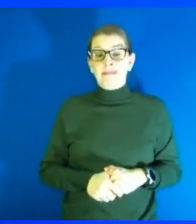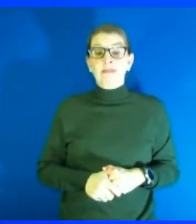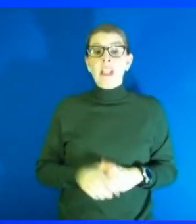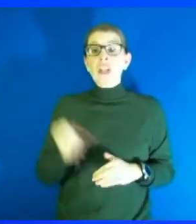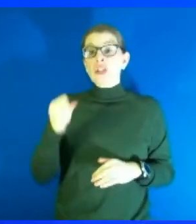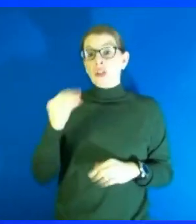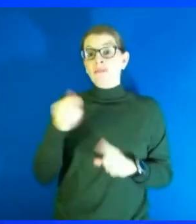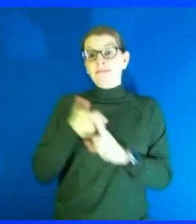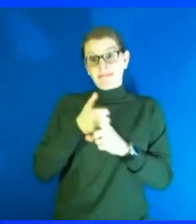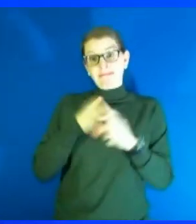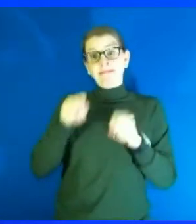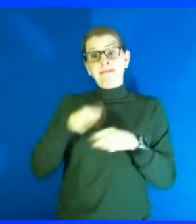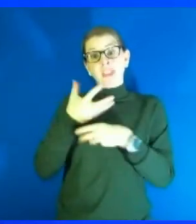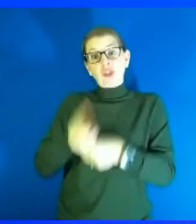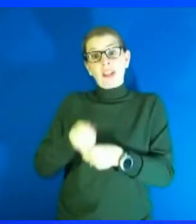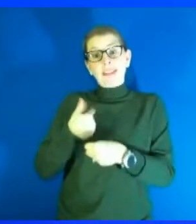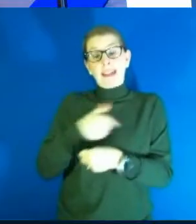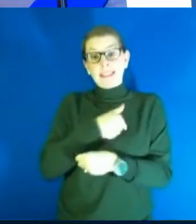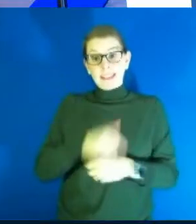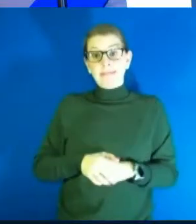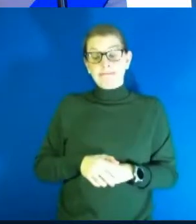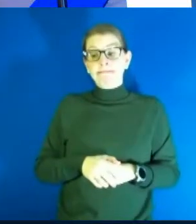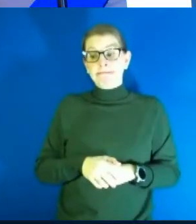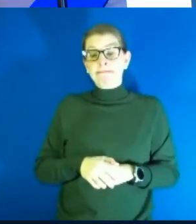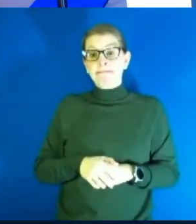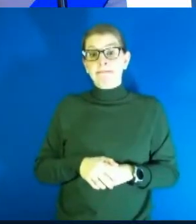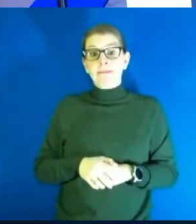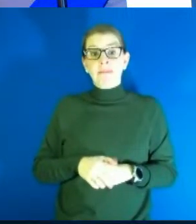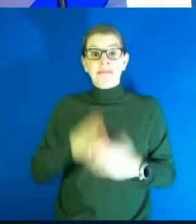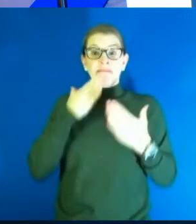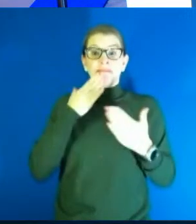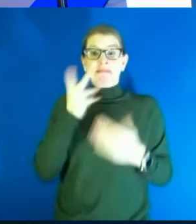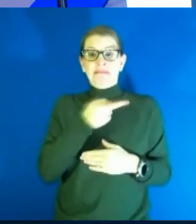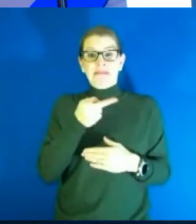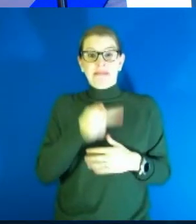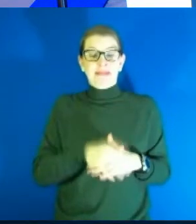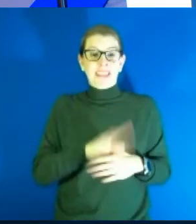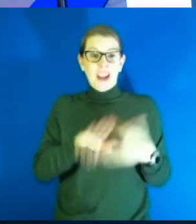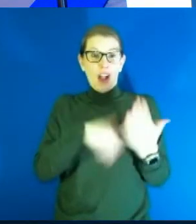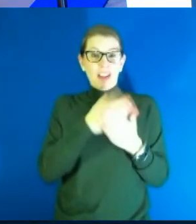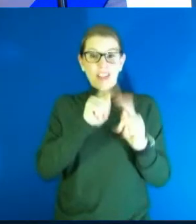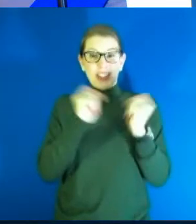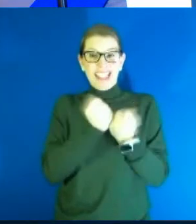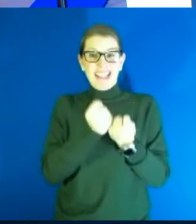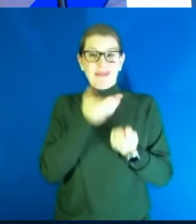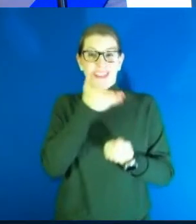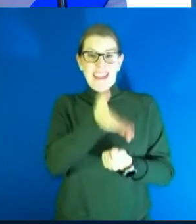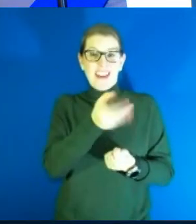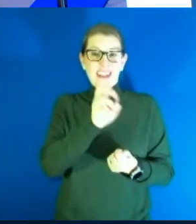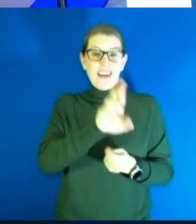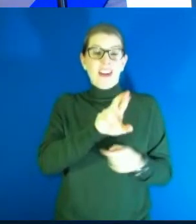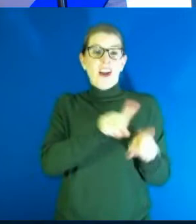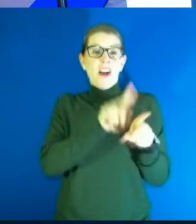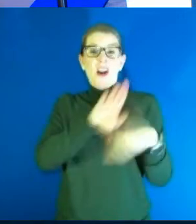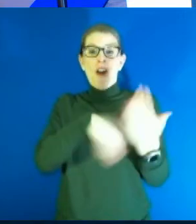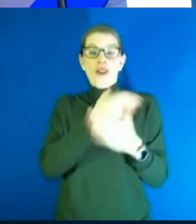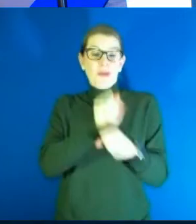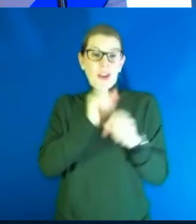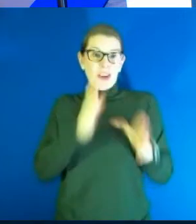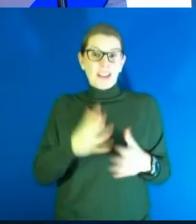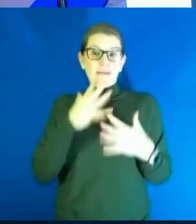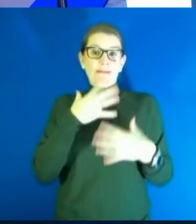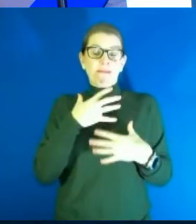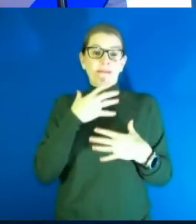trust that we always have your best interest in mind. And thank you to both of you and all of your teams down there and all of your workers. We appreciate them so much.